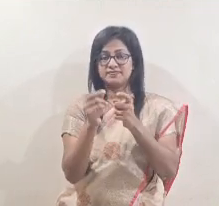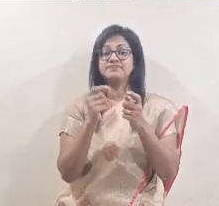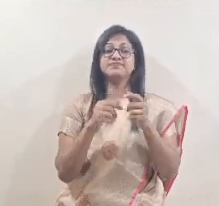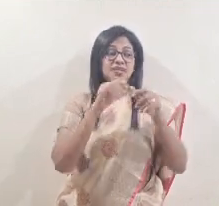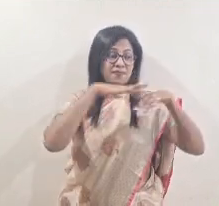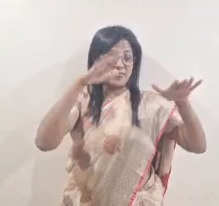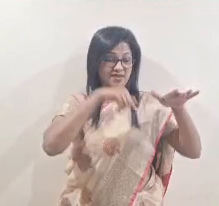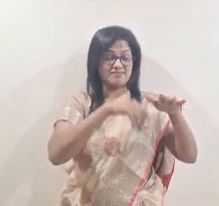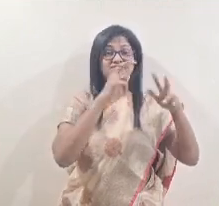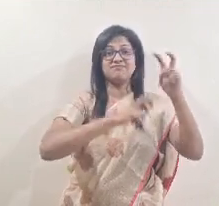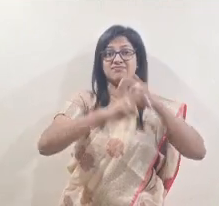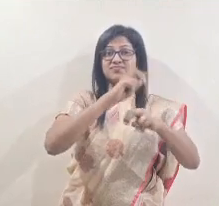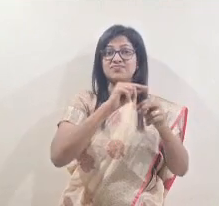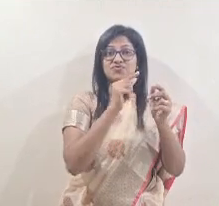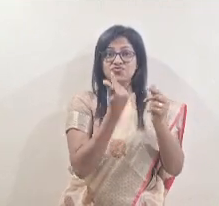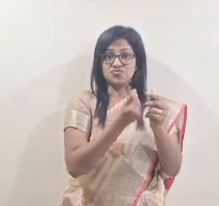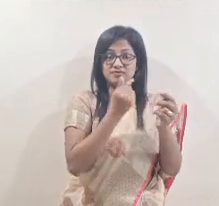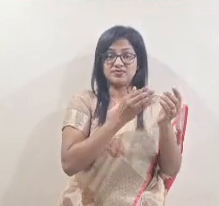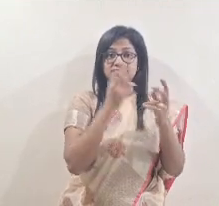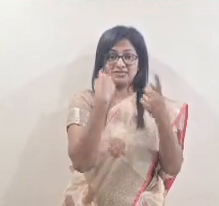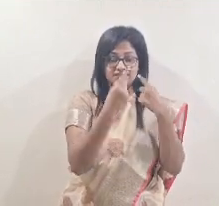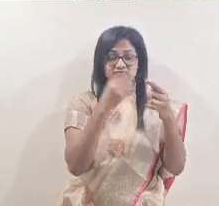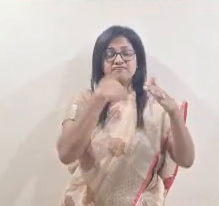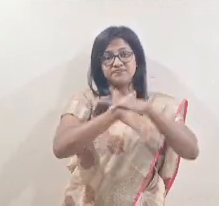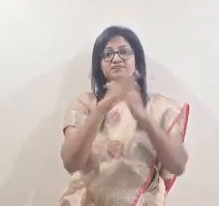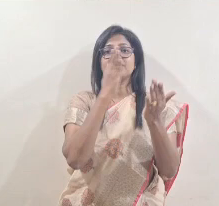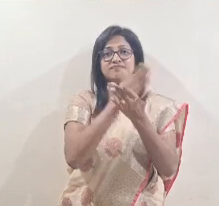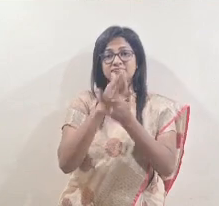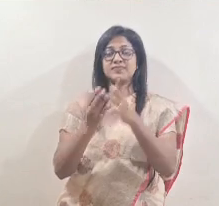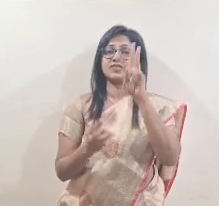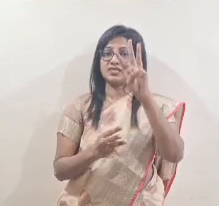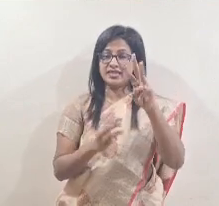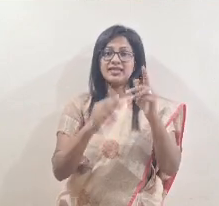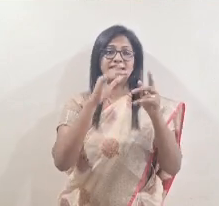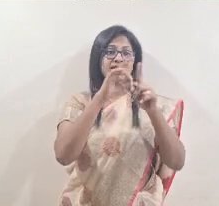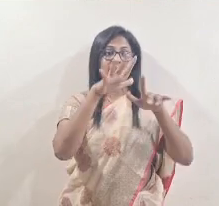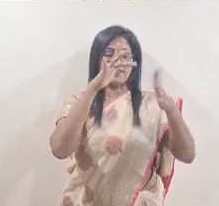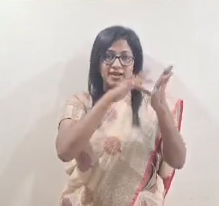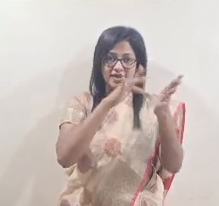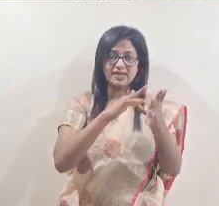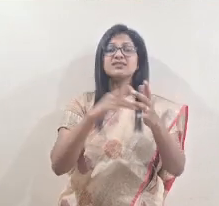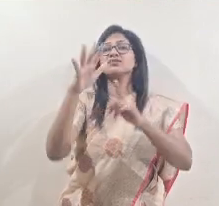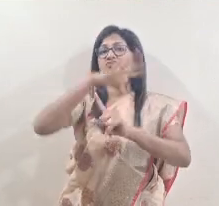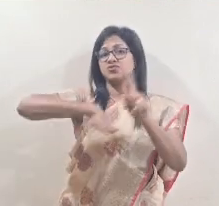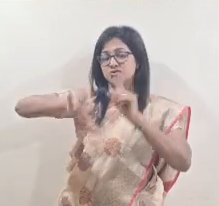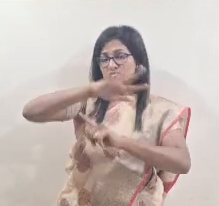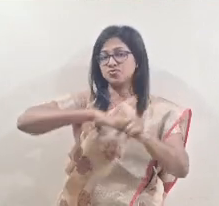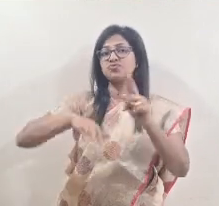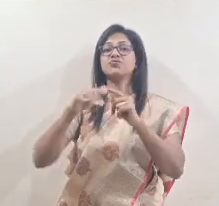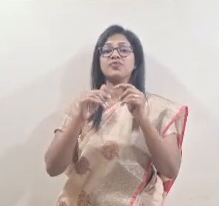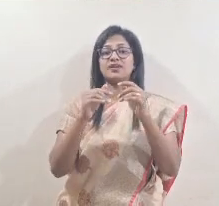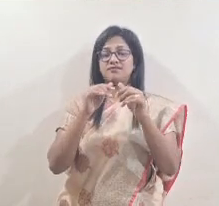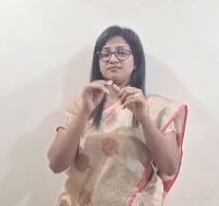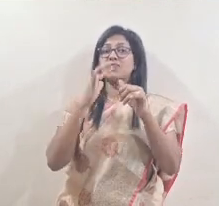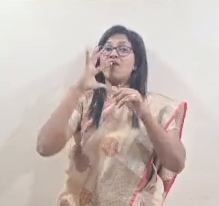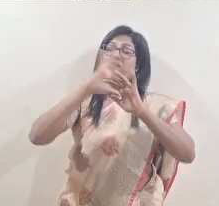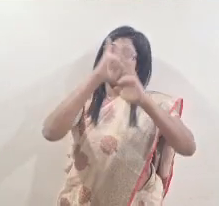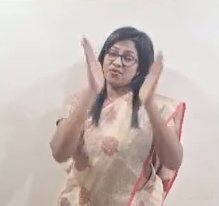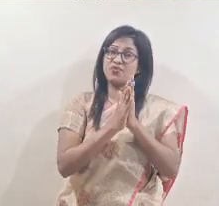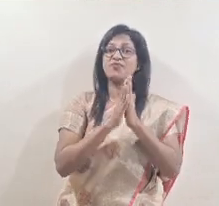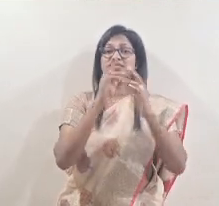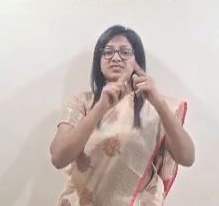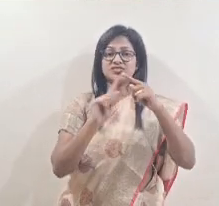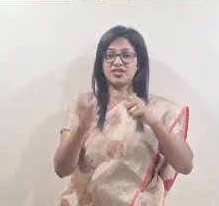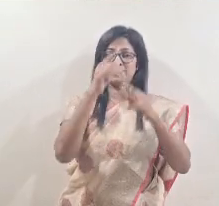water transport user survey, again divided into three parts: demographic and socioeconomic profile, access dispersal trip characteristics, and the overall